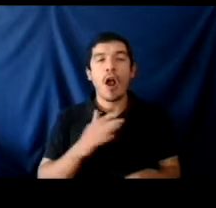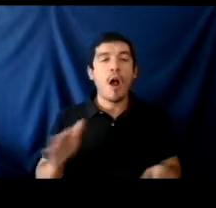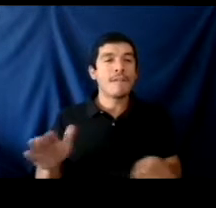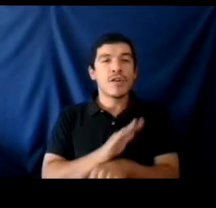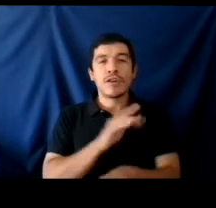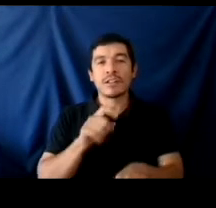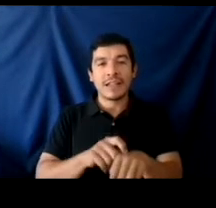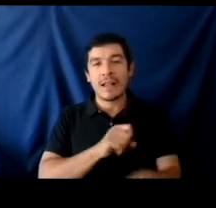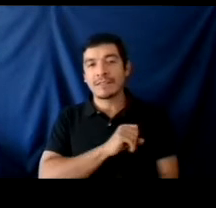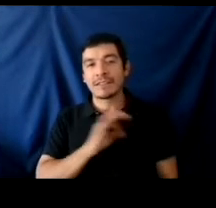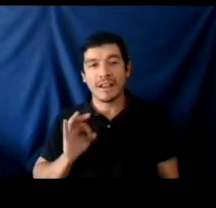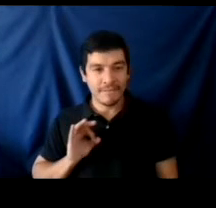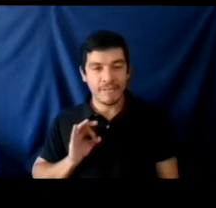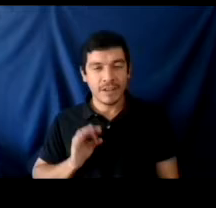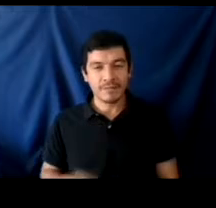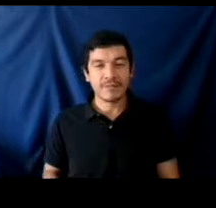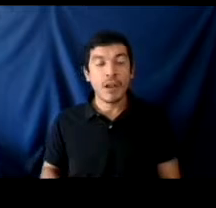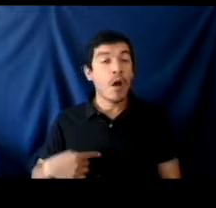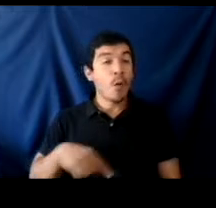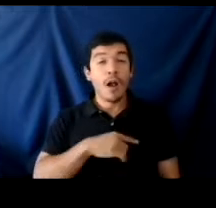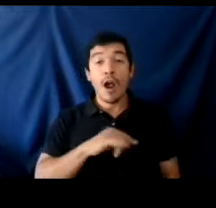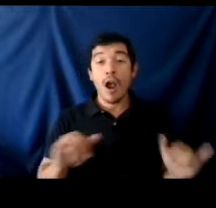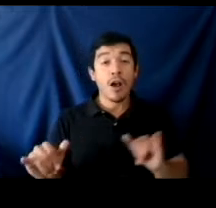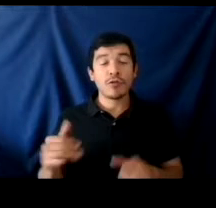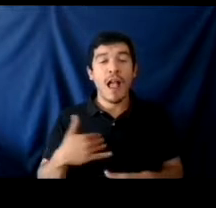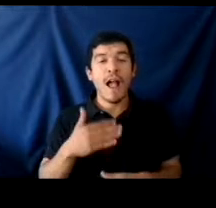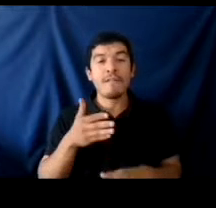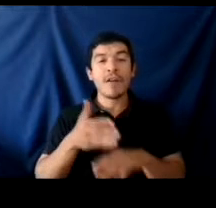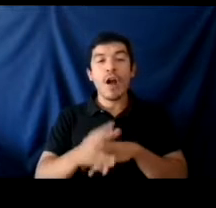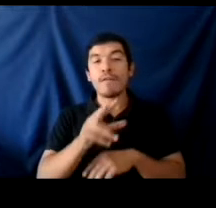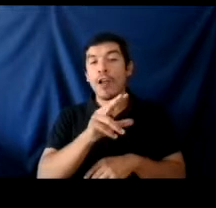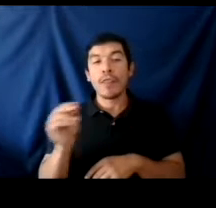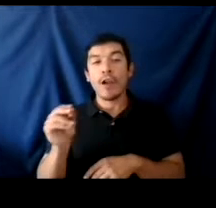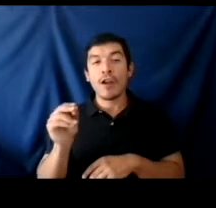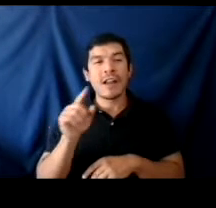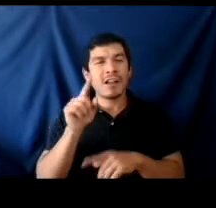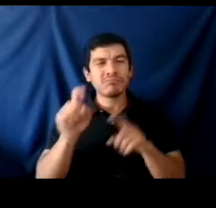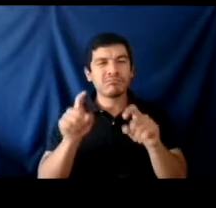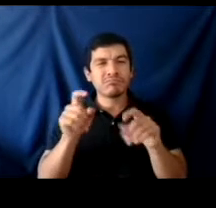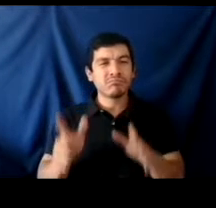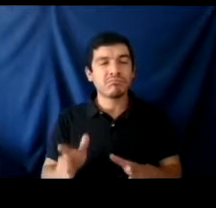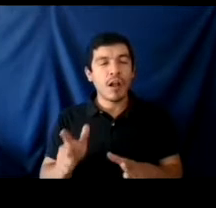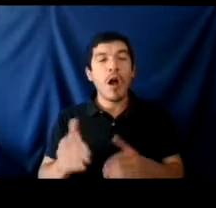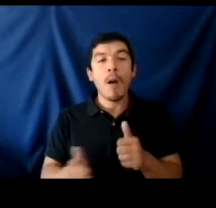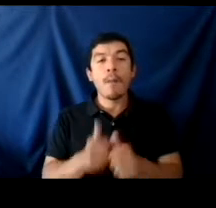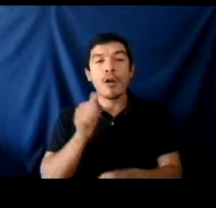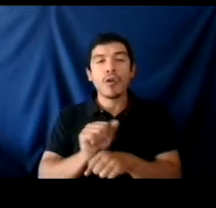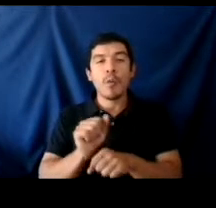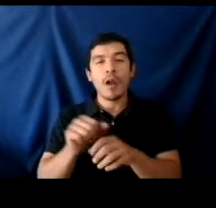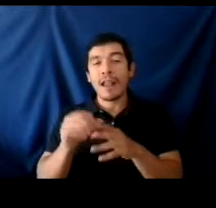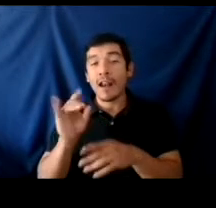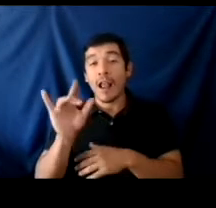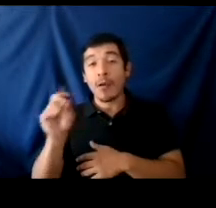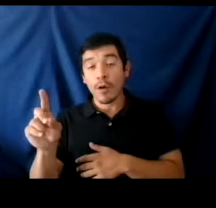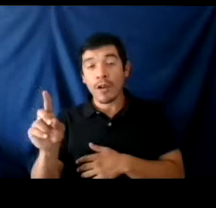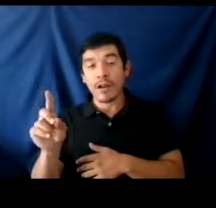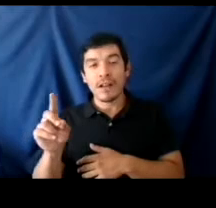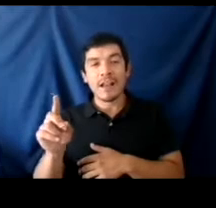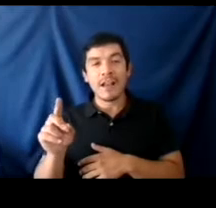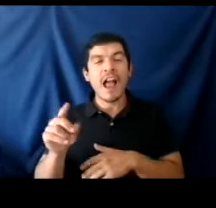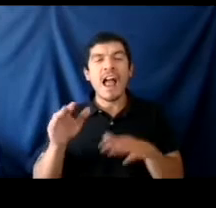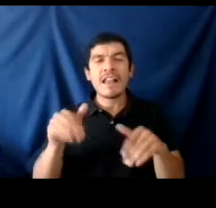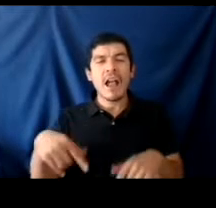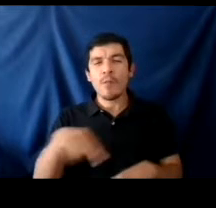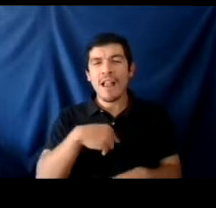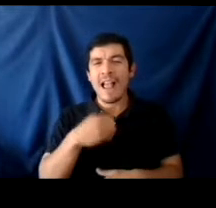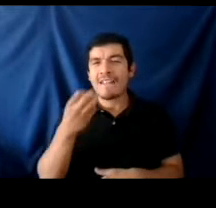full-time staff. We also have over 30 consultants, mostly working in Hollywood, yet we have